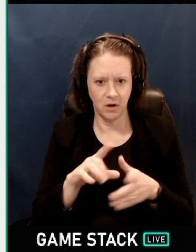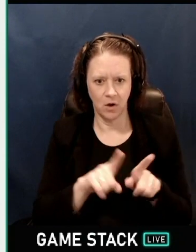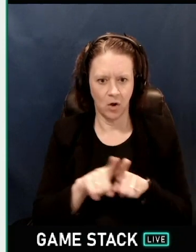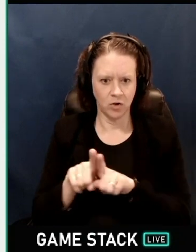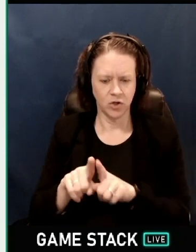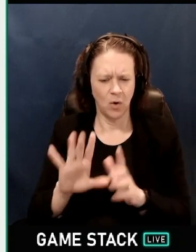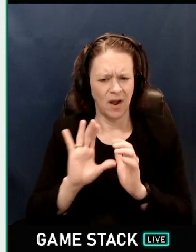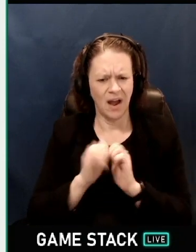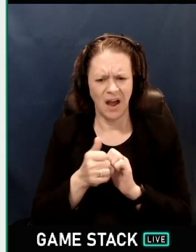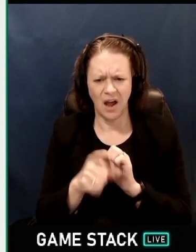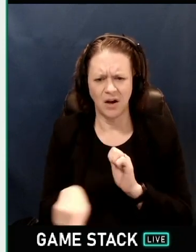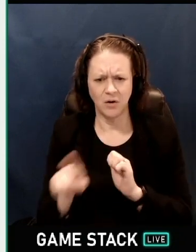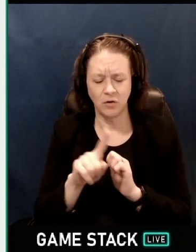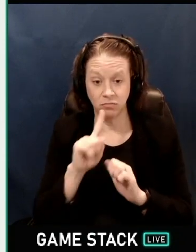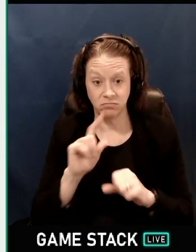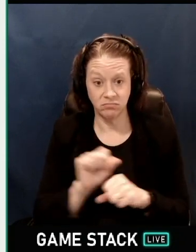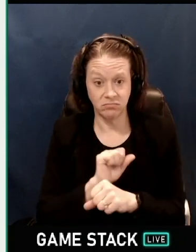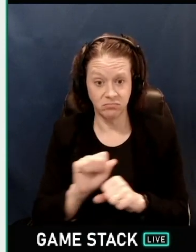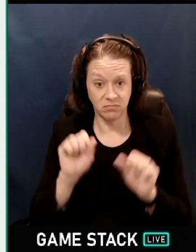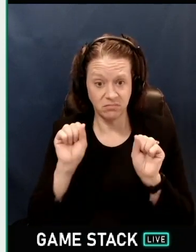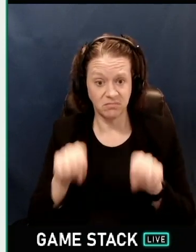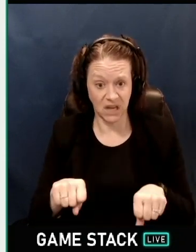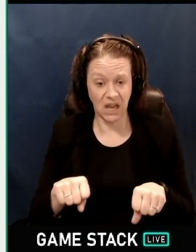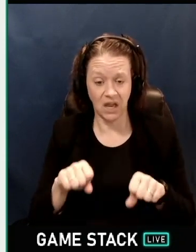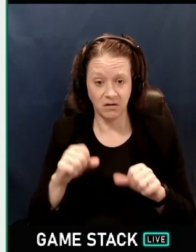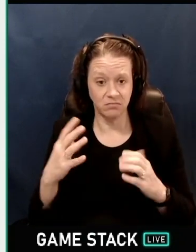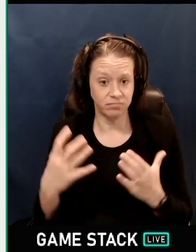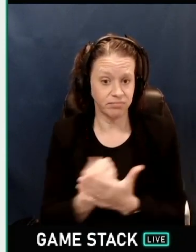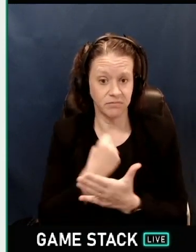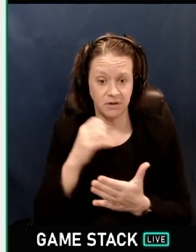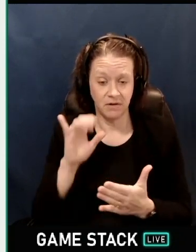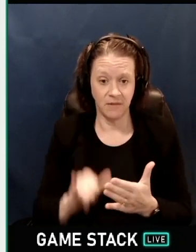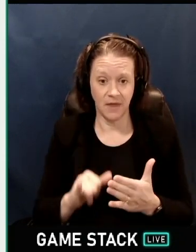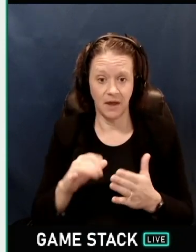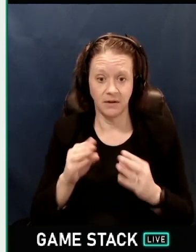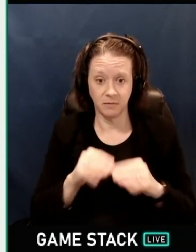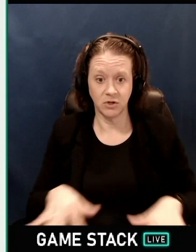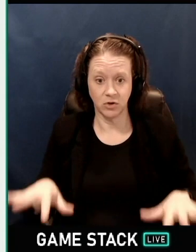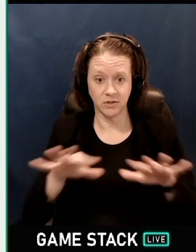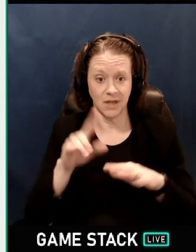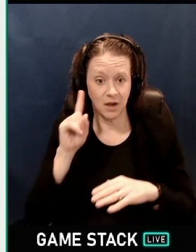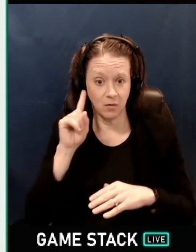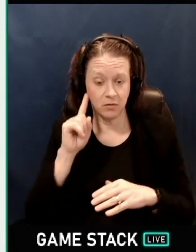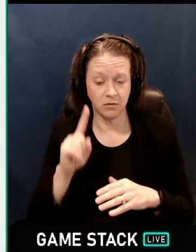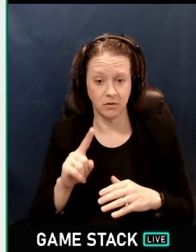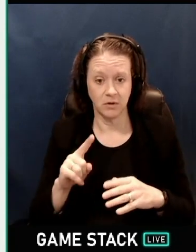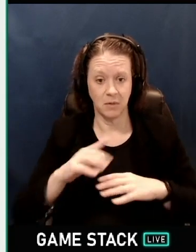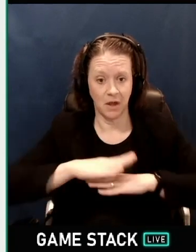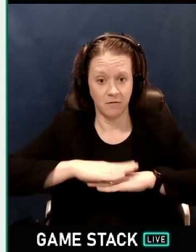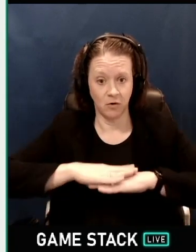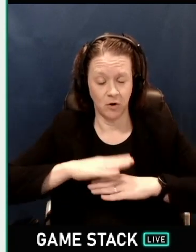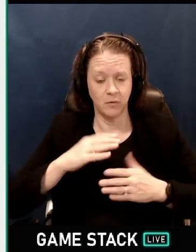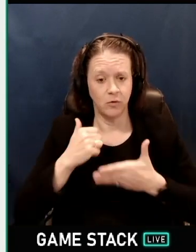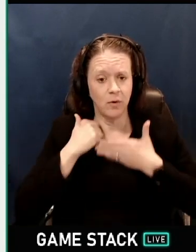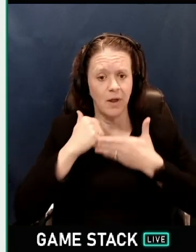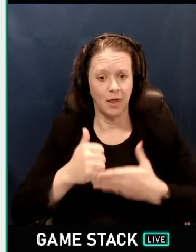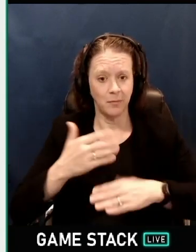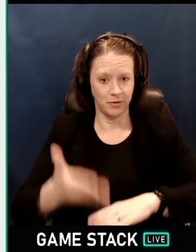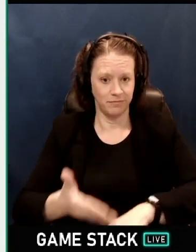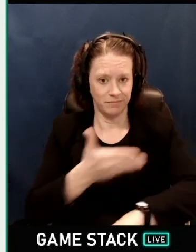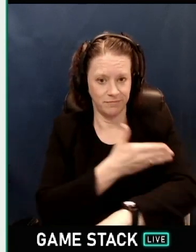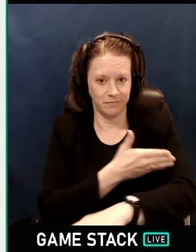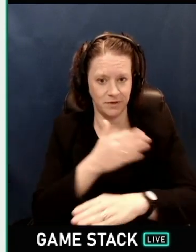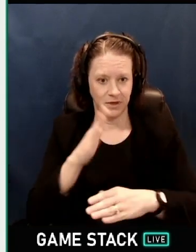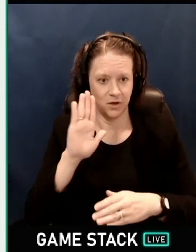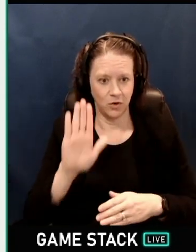you can really take advantage of the spatial sound platform to help enhance your immersion,